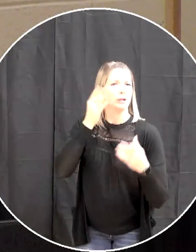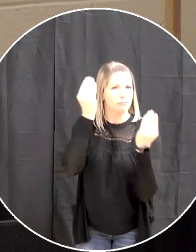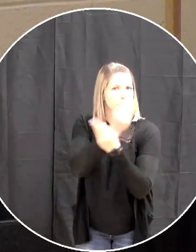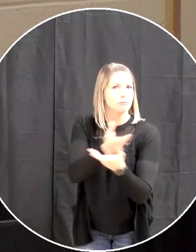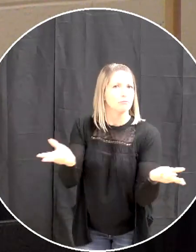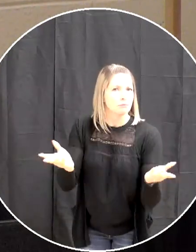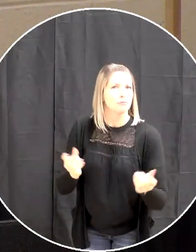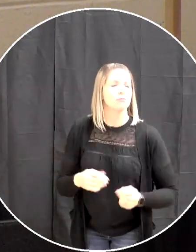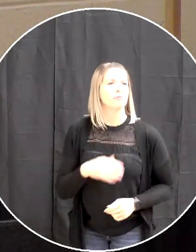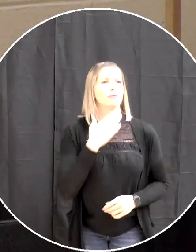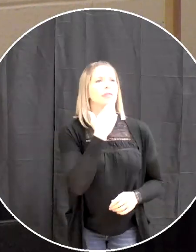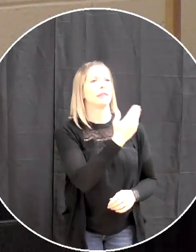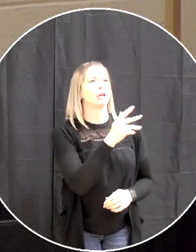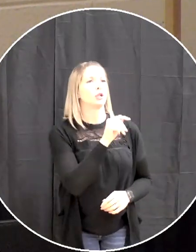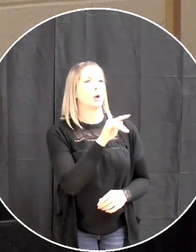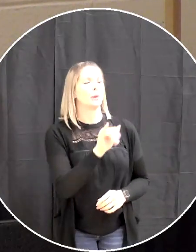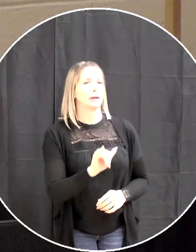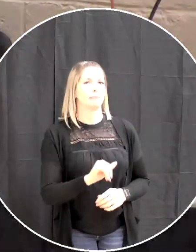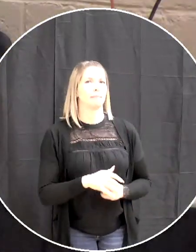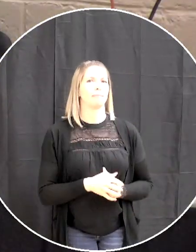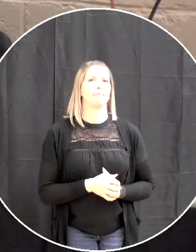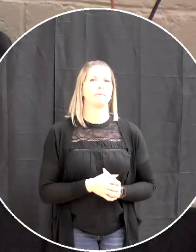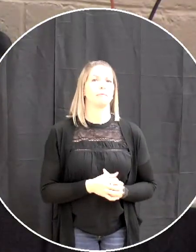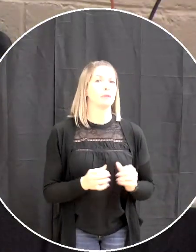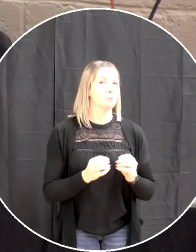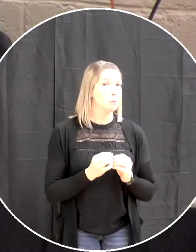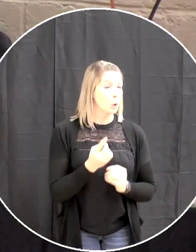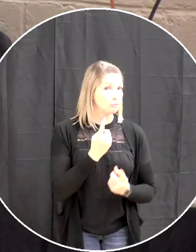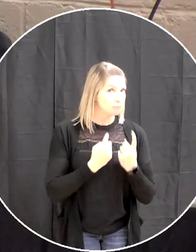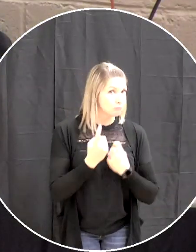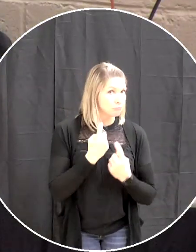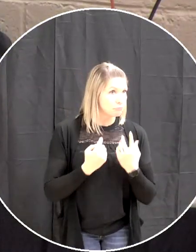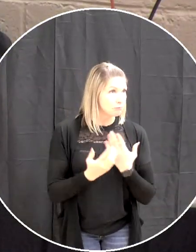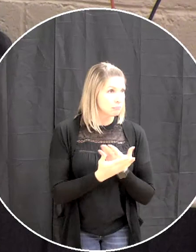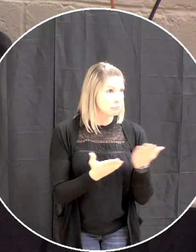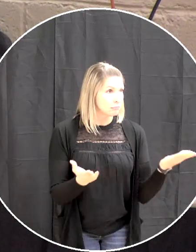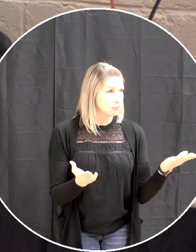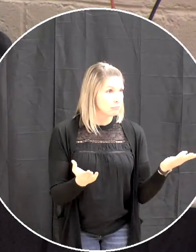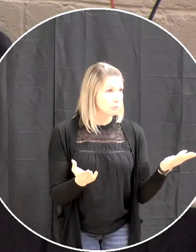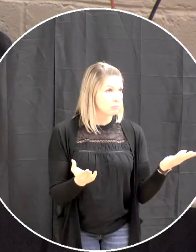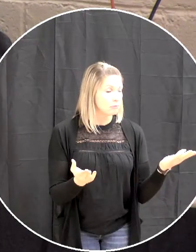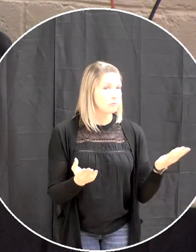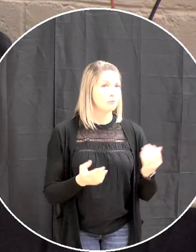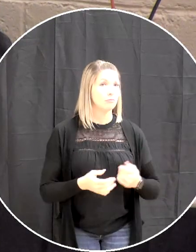Thank you, Tony. Any further questions for Tony on the director's report?